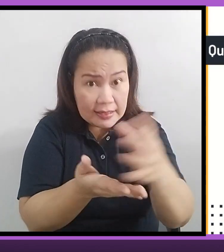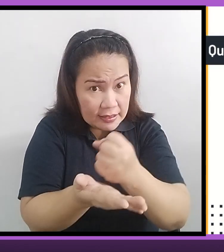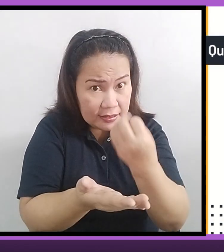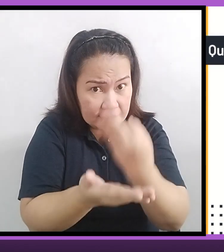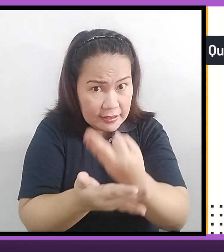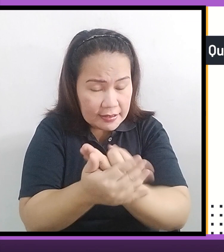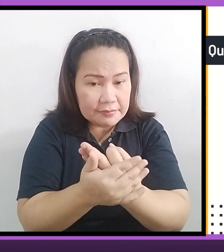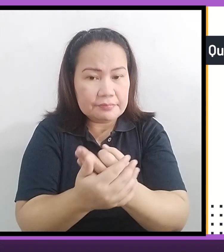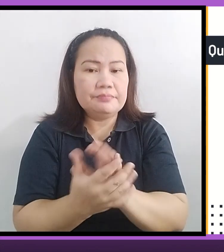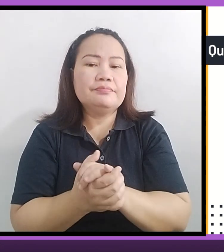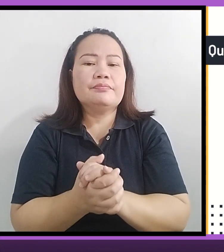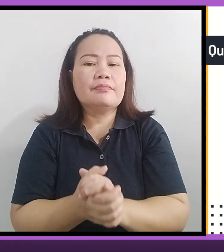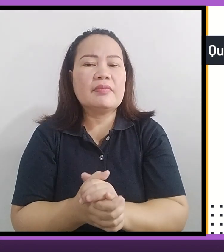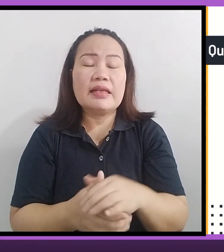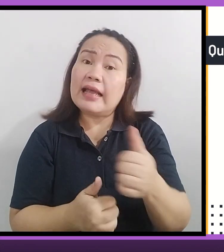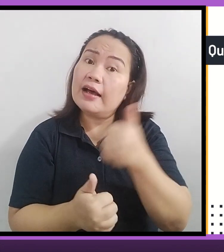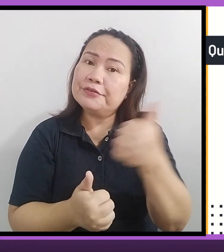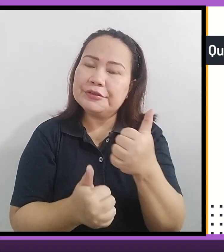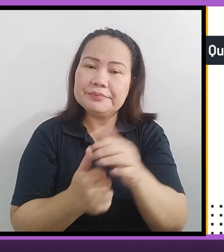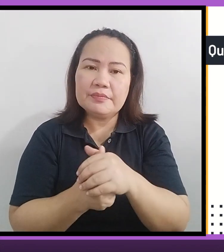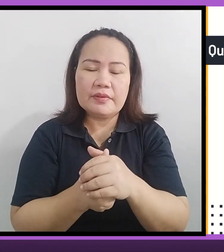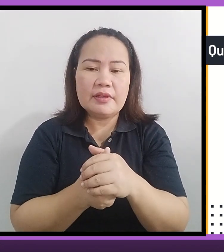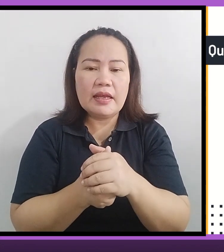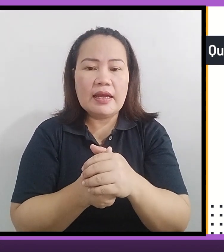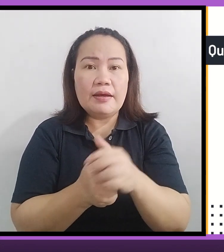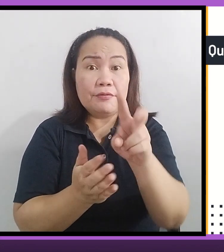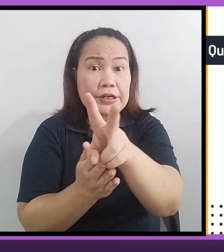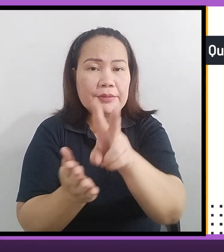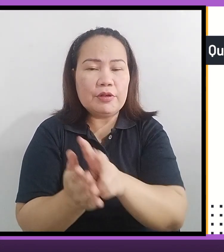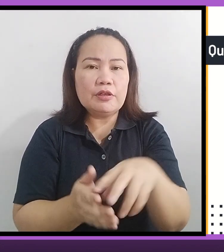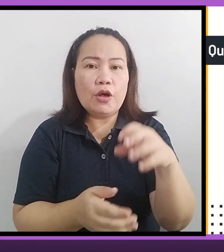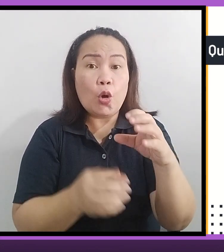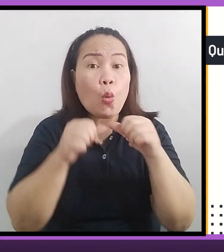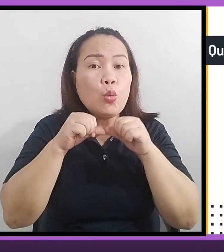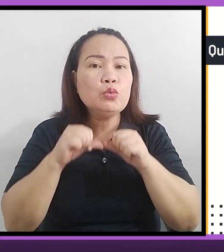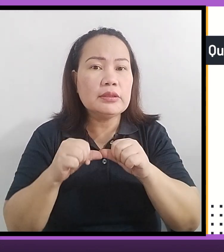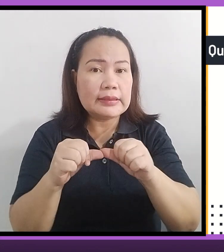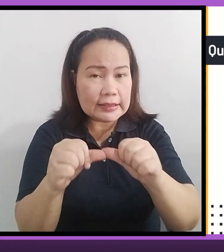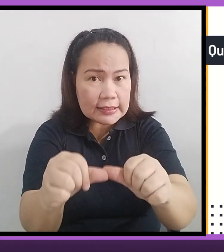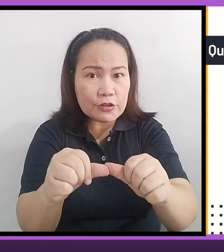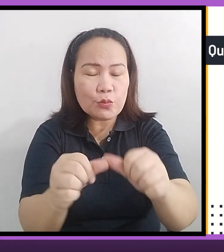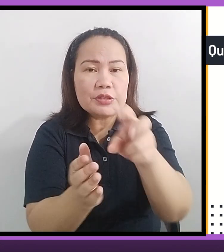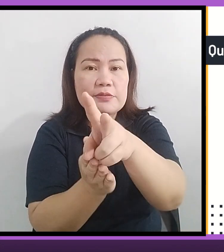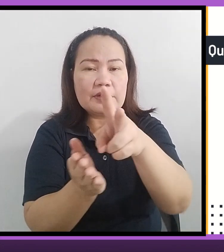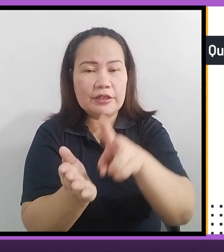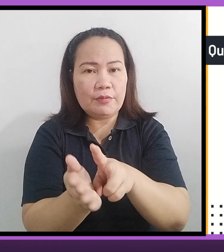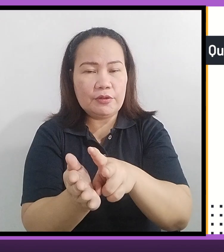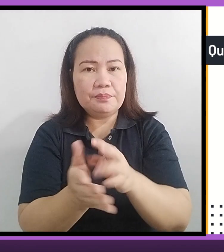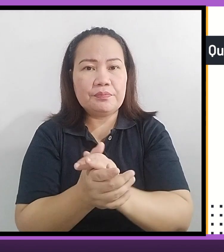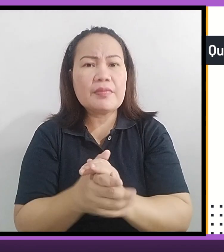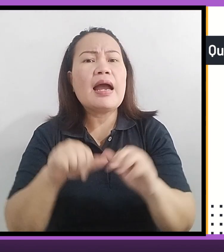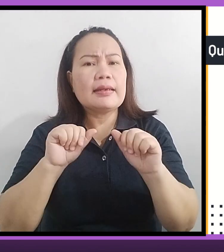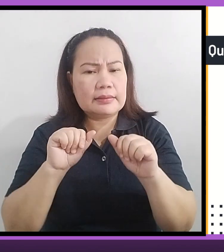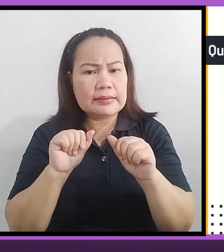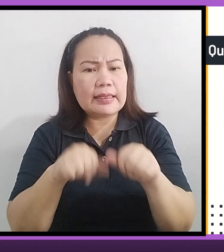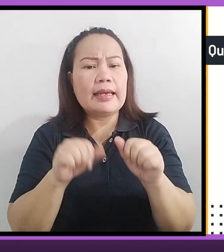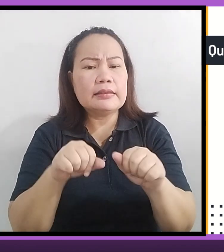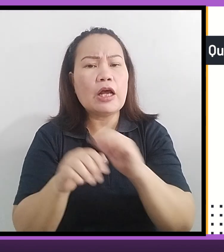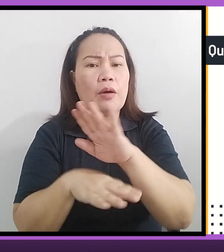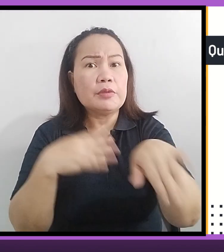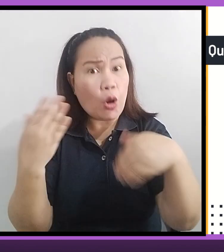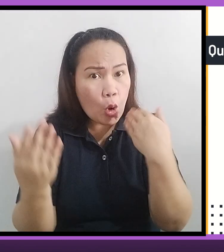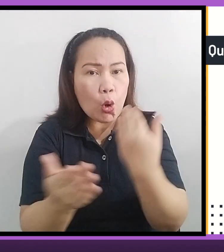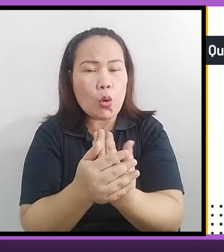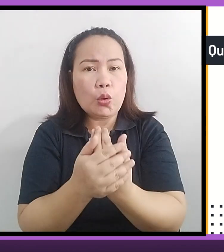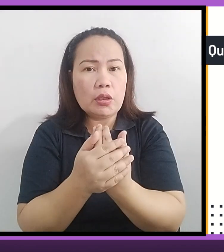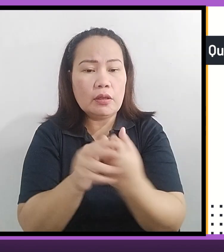The other one quantitative variable is the continuous variable. So when you say continuous variables, it can assume